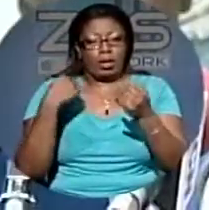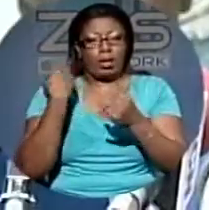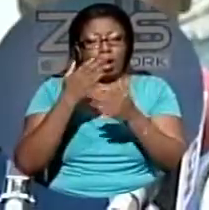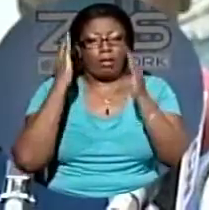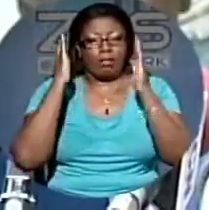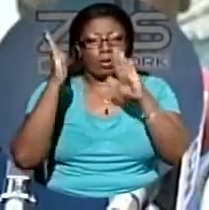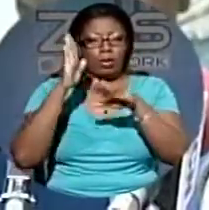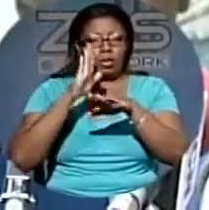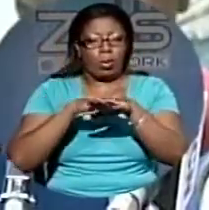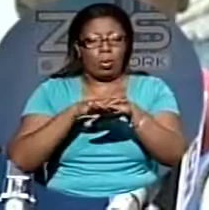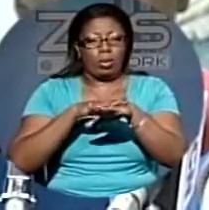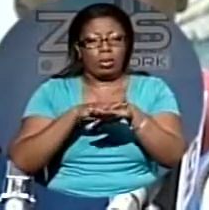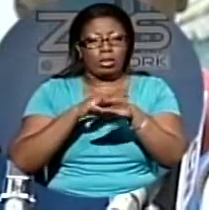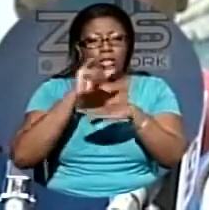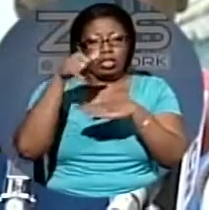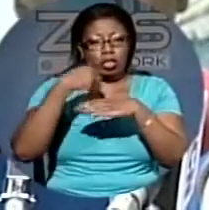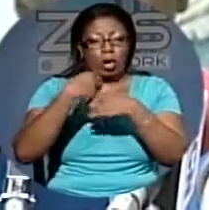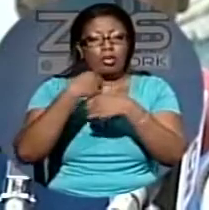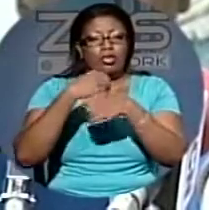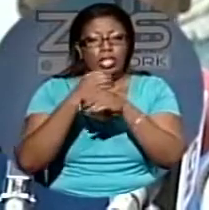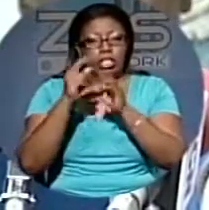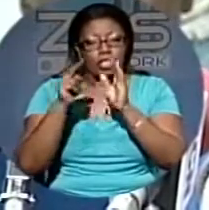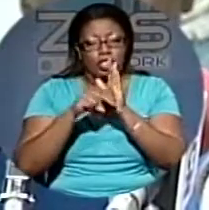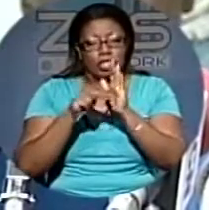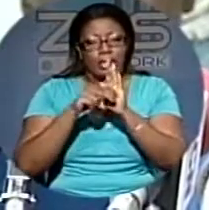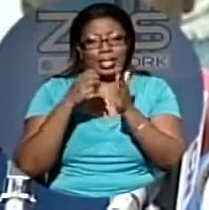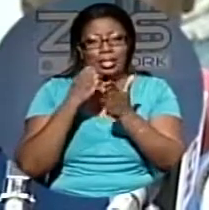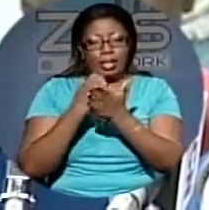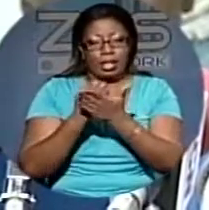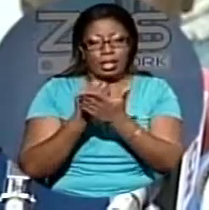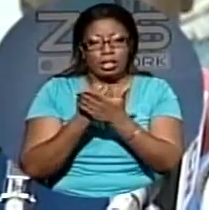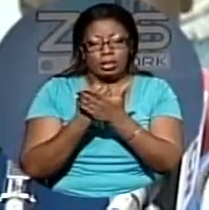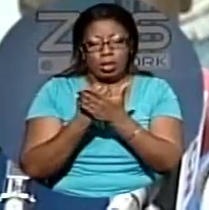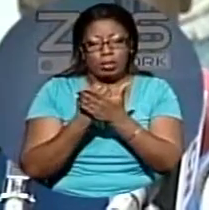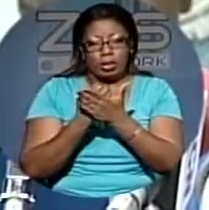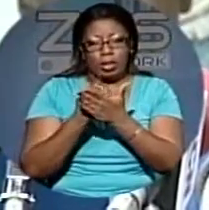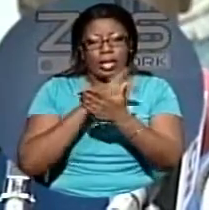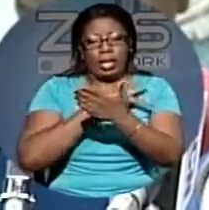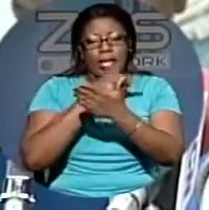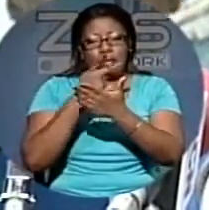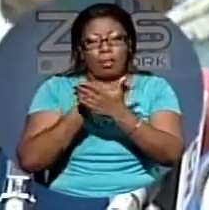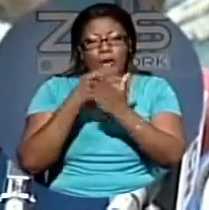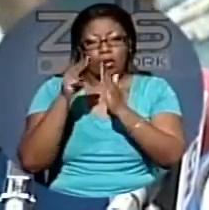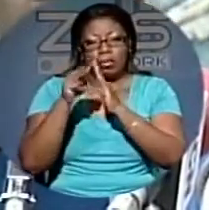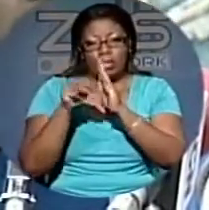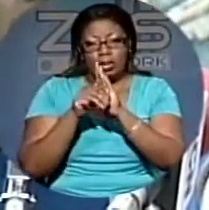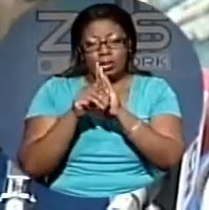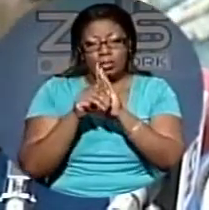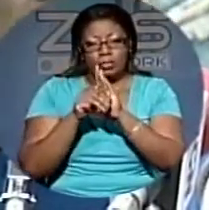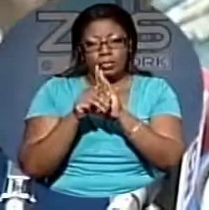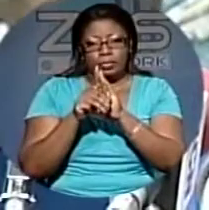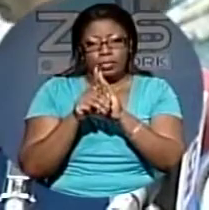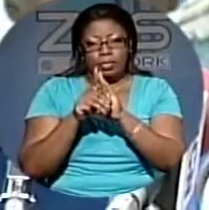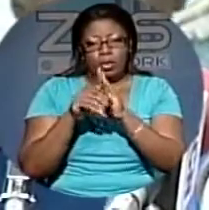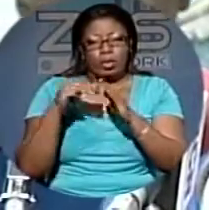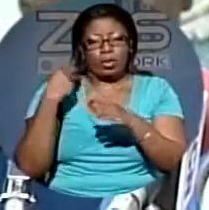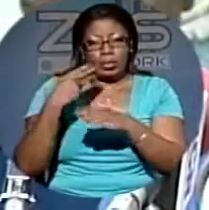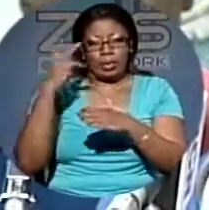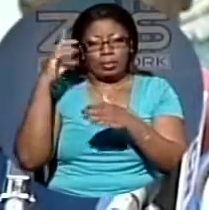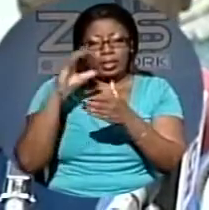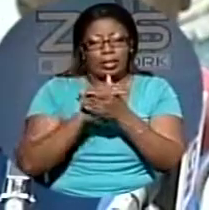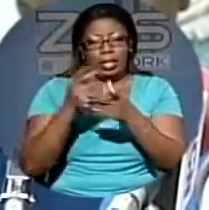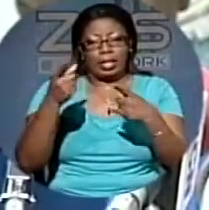focus will be on job creation and economic empowerment. We believe our candidates, coupled with the